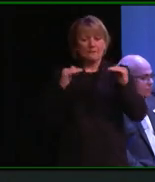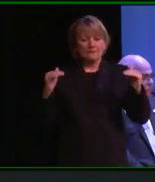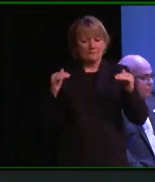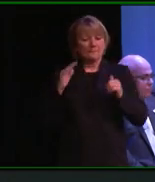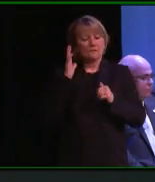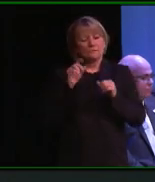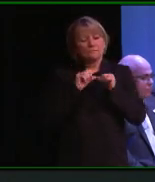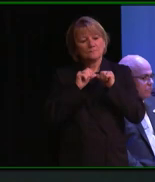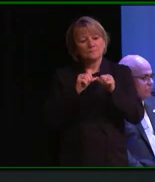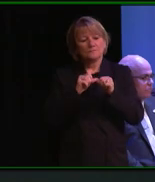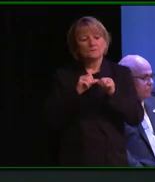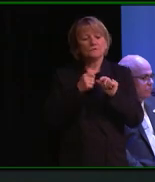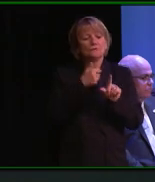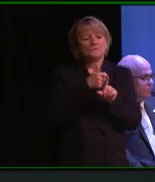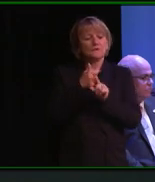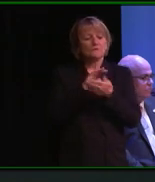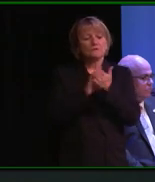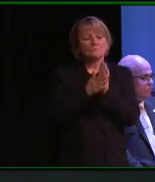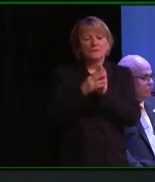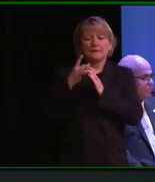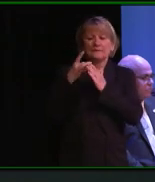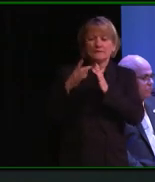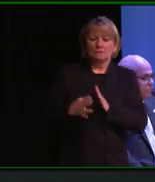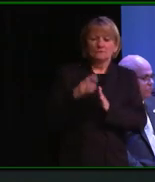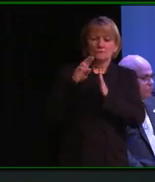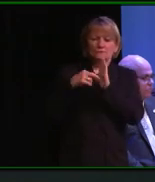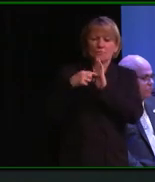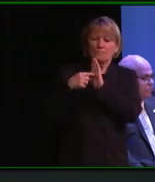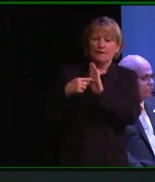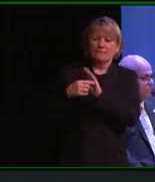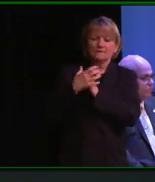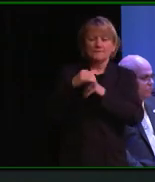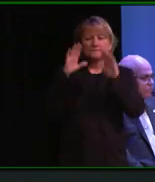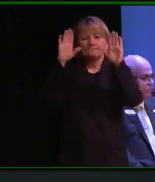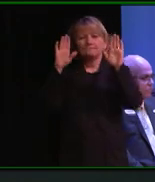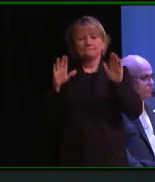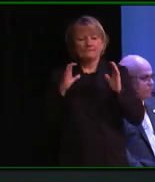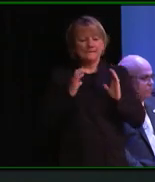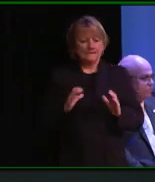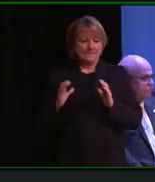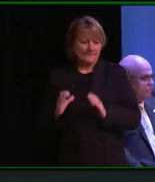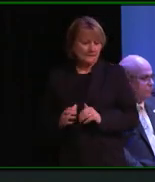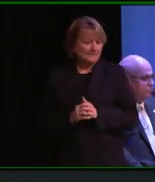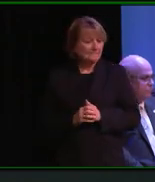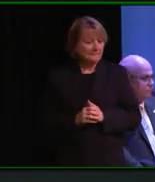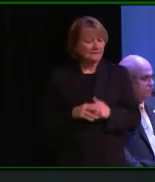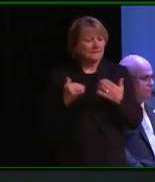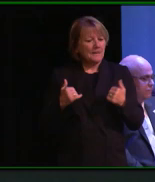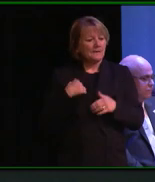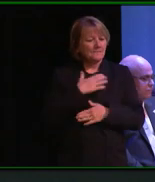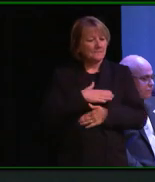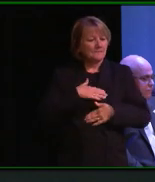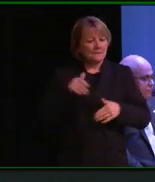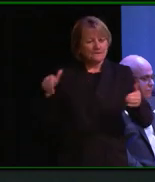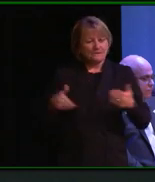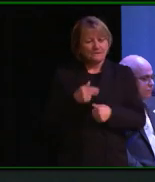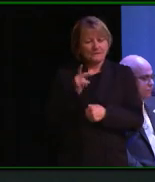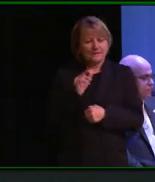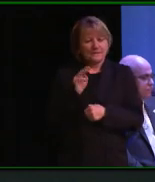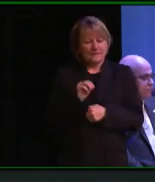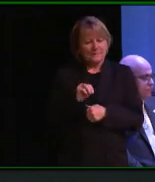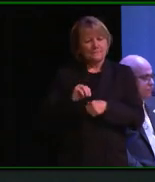to be role models, leaders, and extraordinary citizens. It is now my pleasure to introduce Kimberly